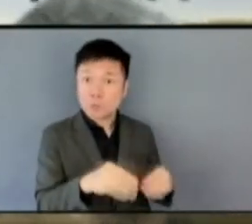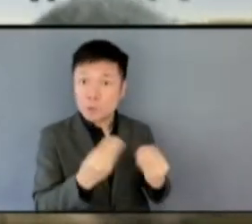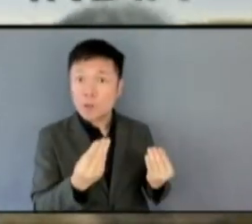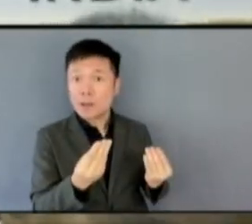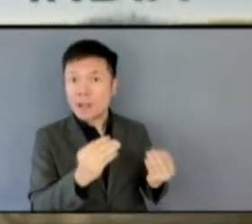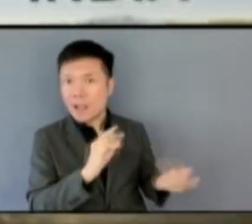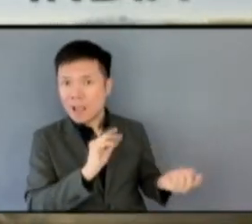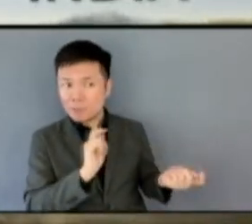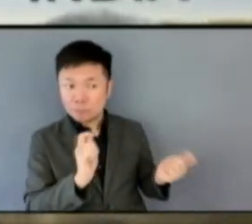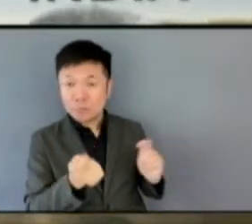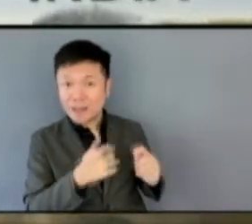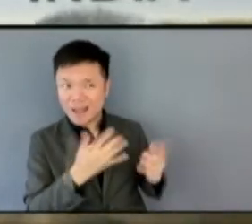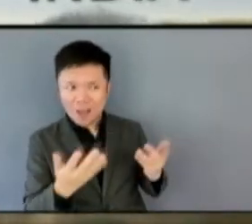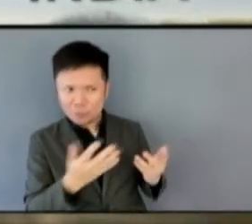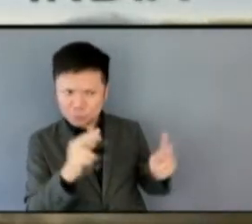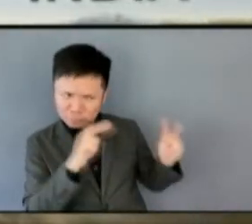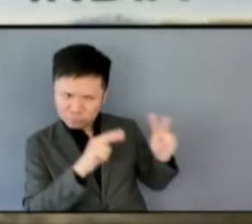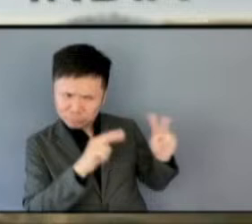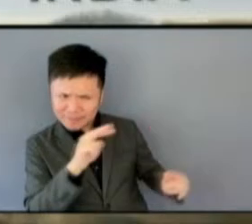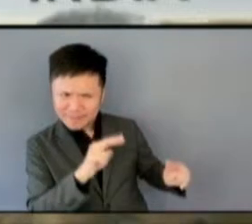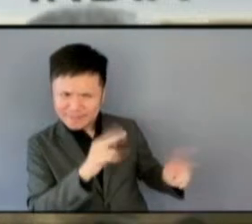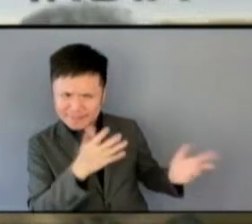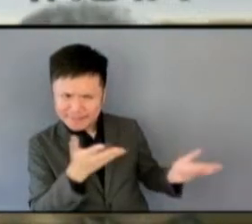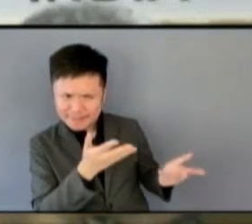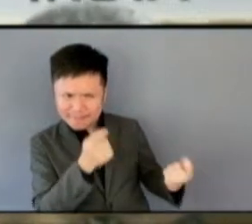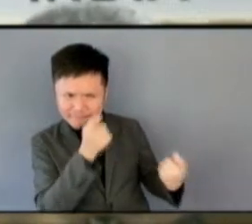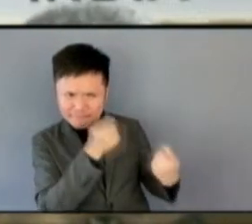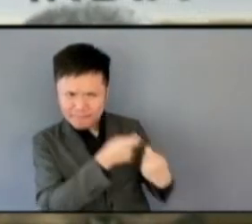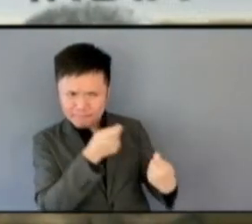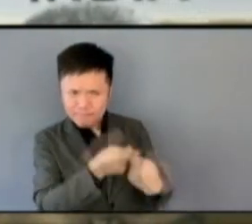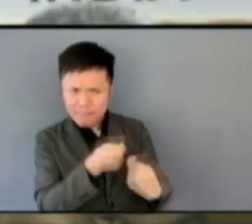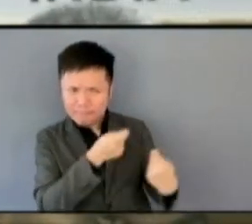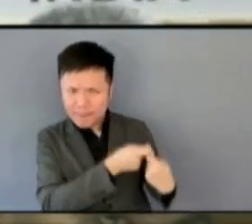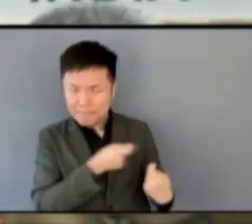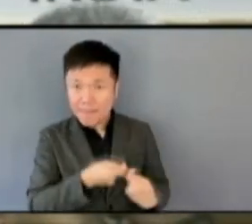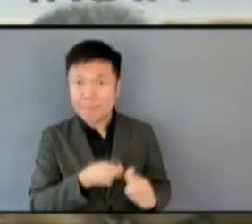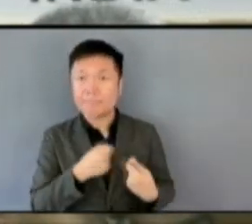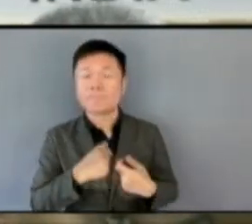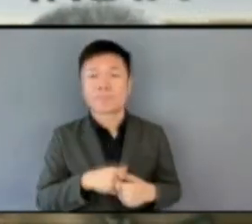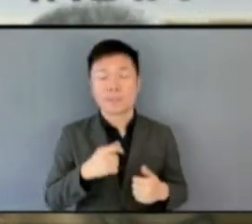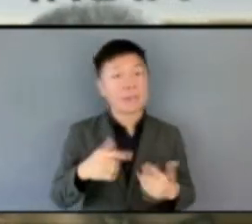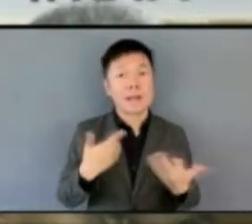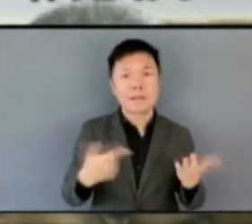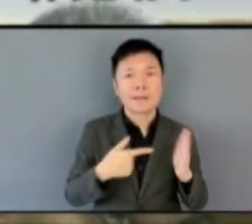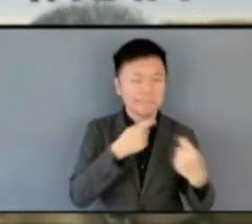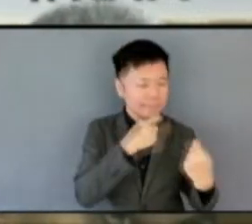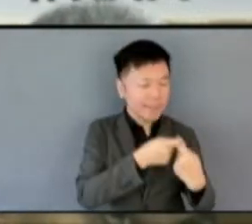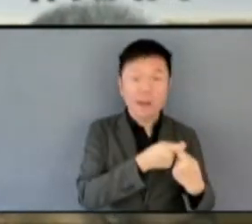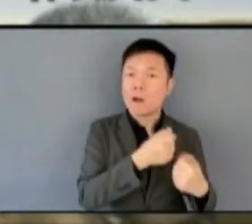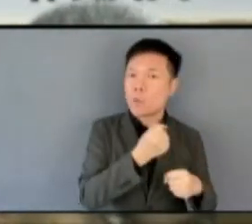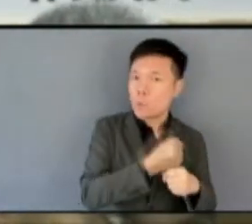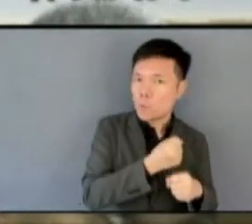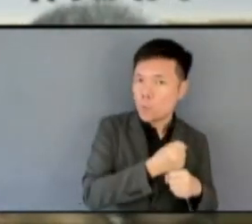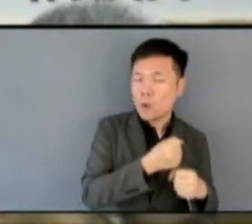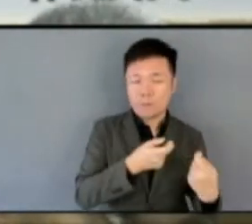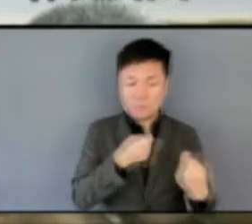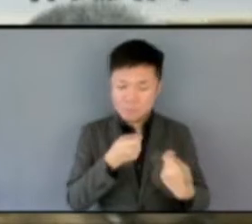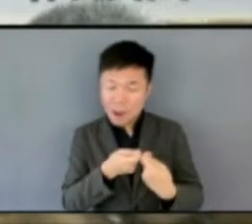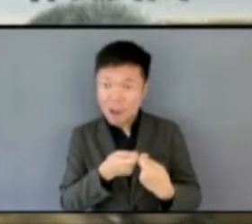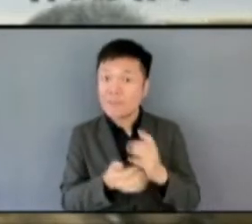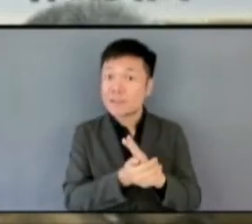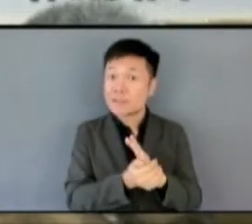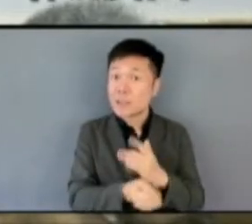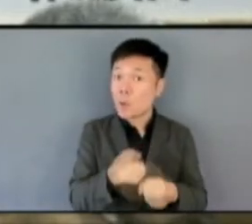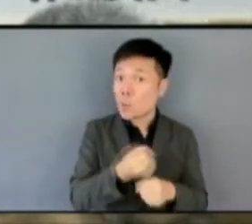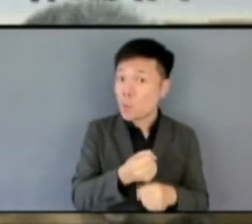sizable. Therefore, India is focusing towards formalizing of job in care sector and a skilled workforce,